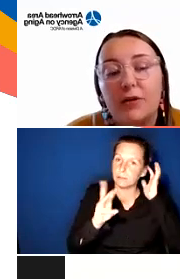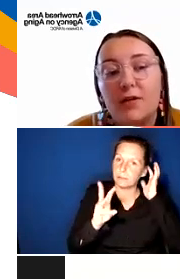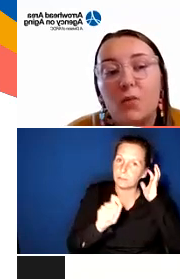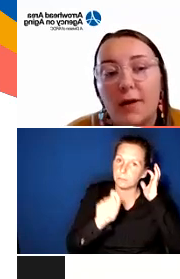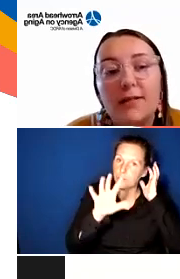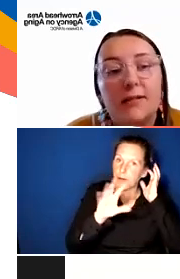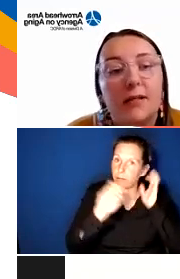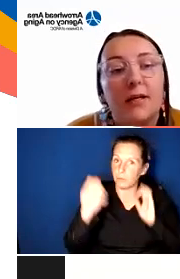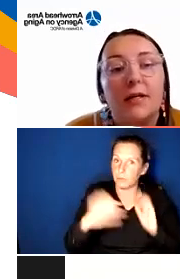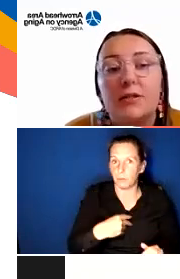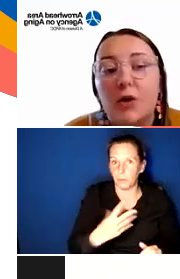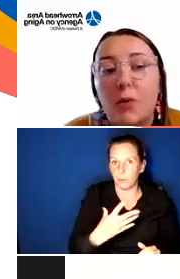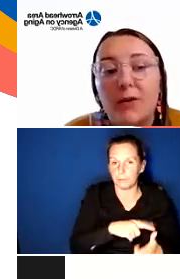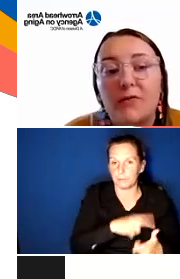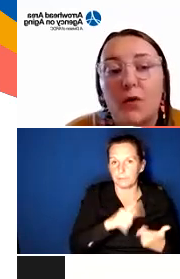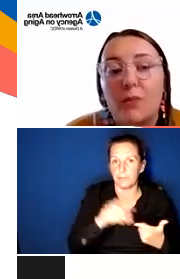96.5% white,